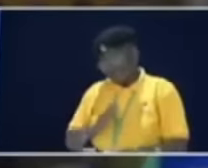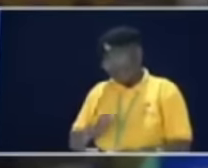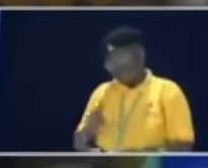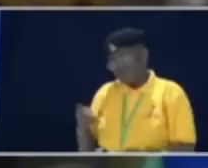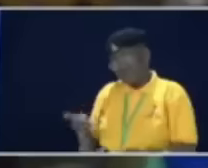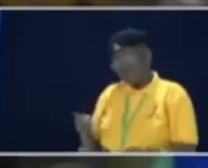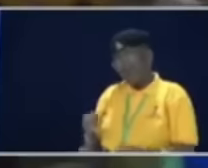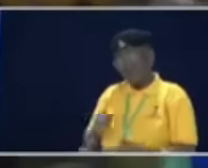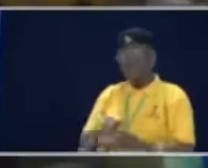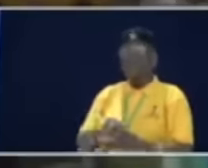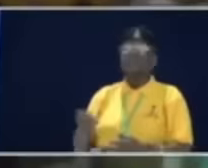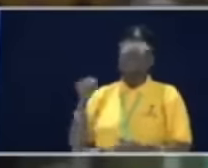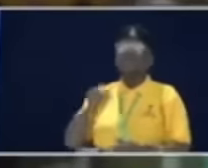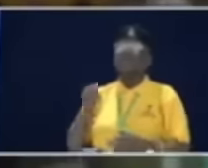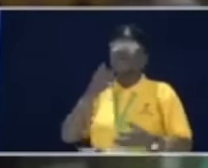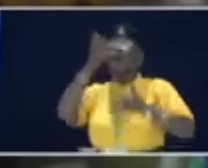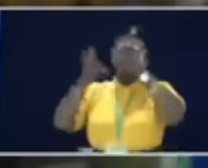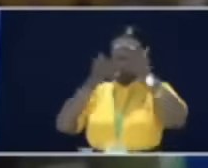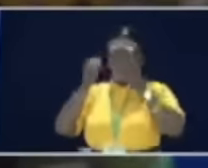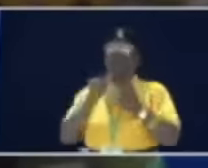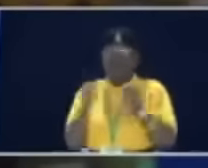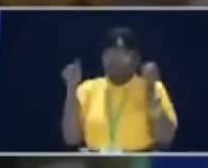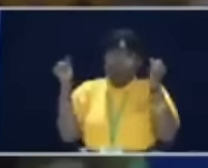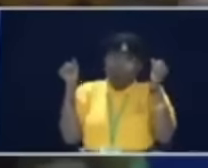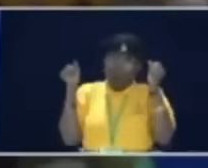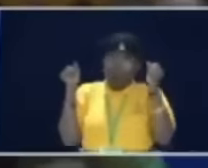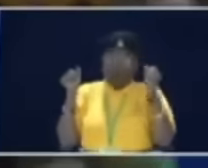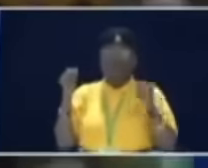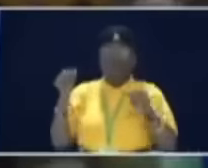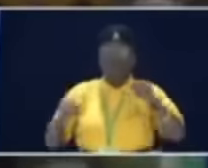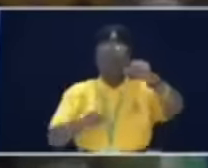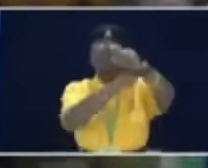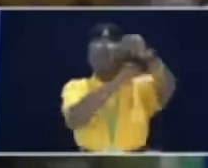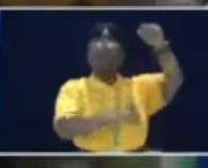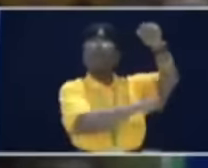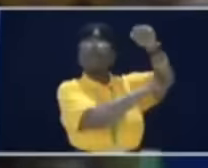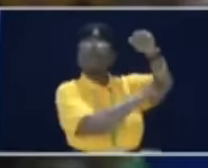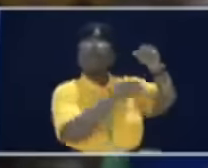It was a shout that shook the foundation of the wall.